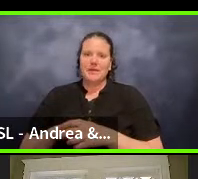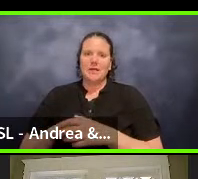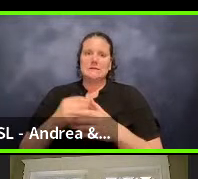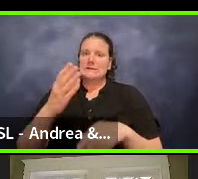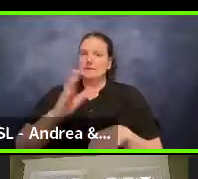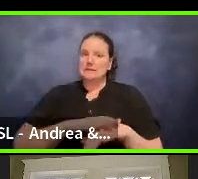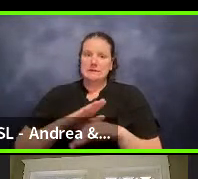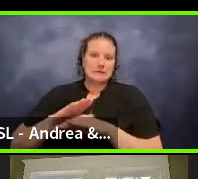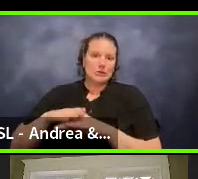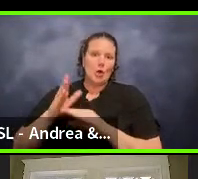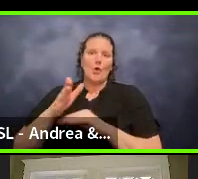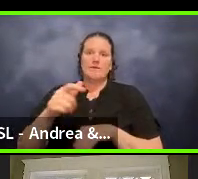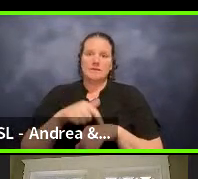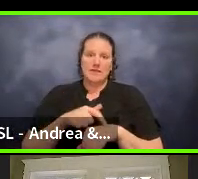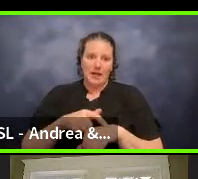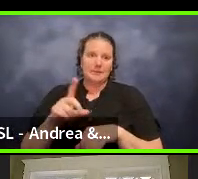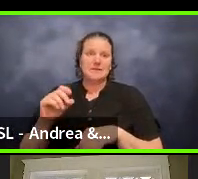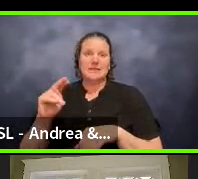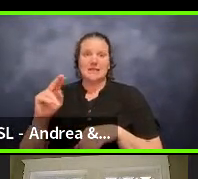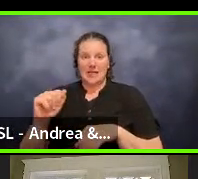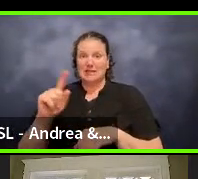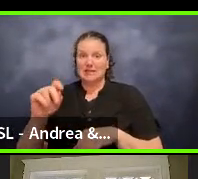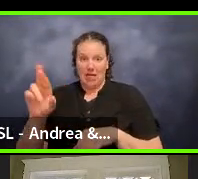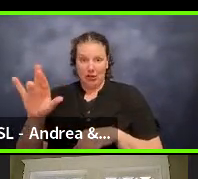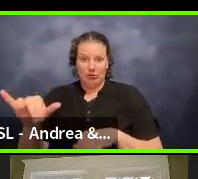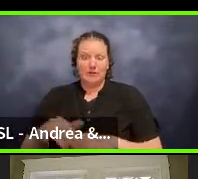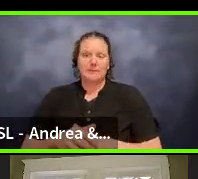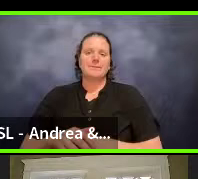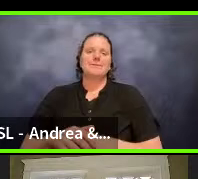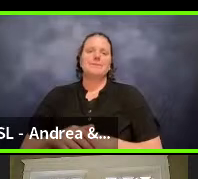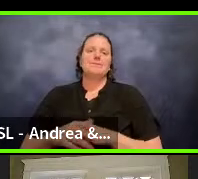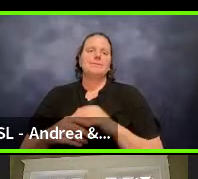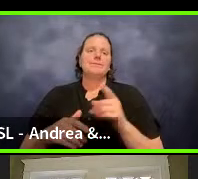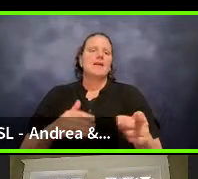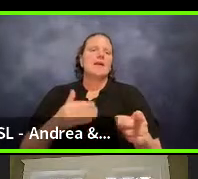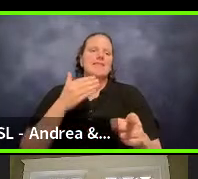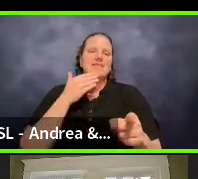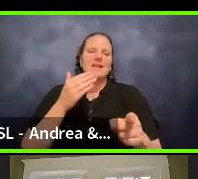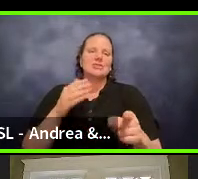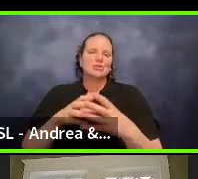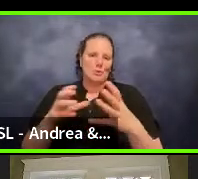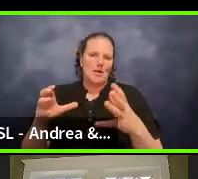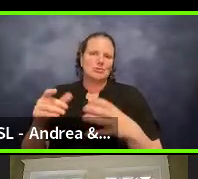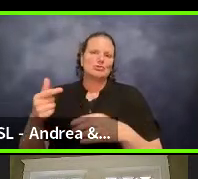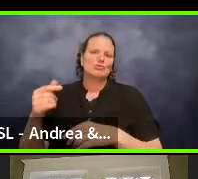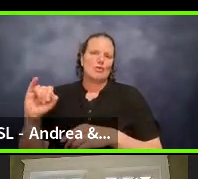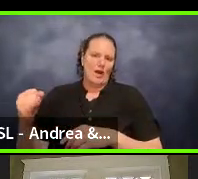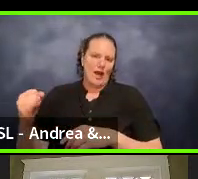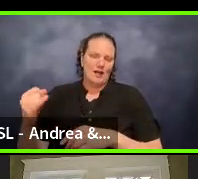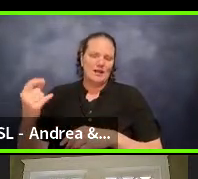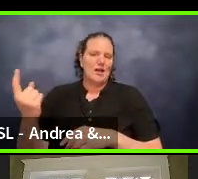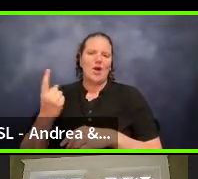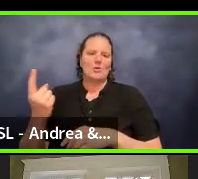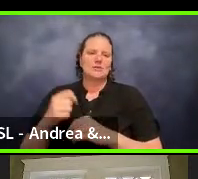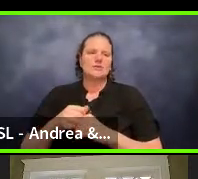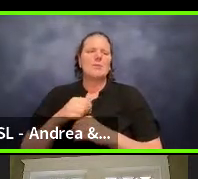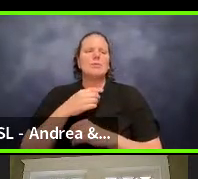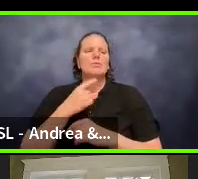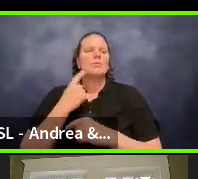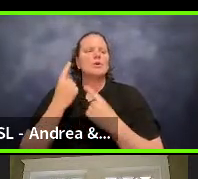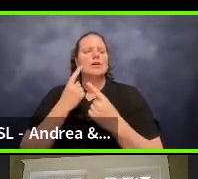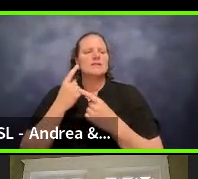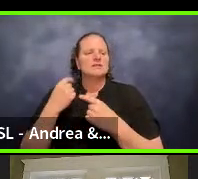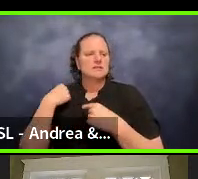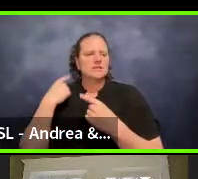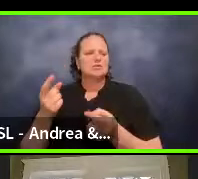bit over, but we'll go to Dina and then Zachary. Thanks so much, Greg. As always, just curious if since